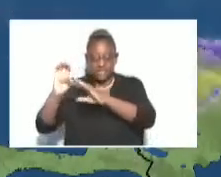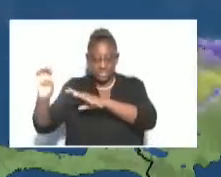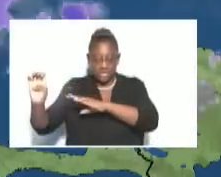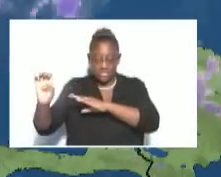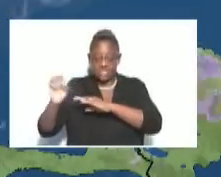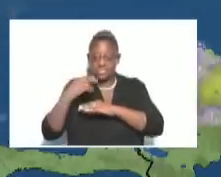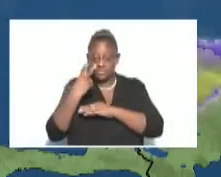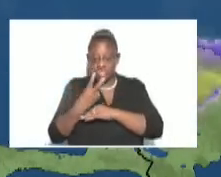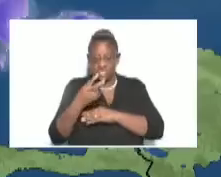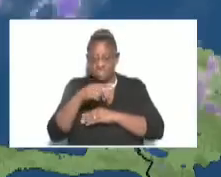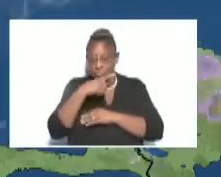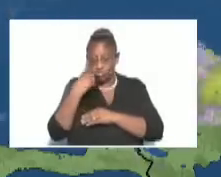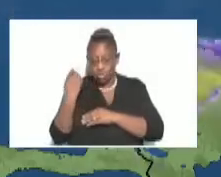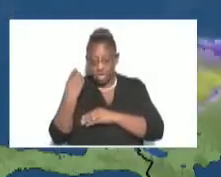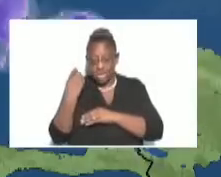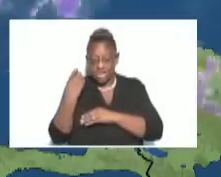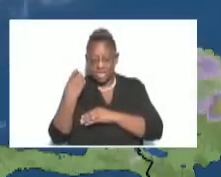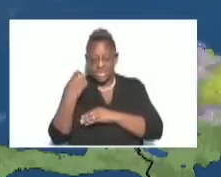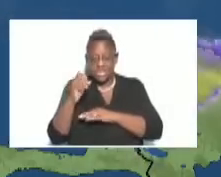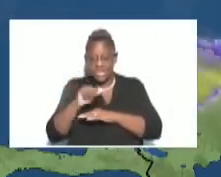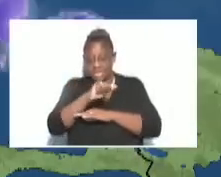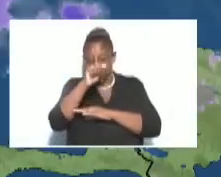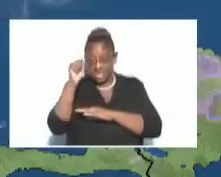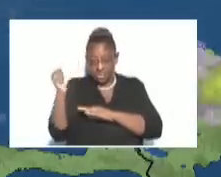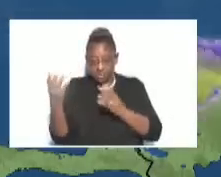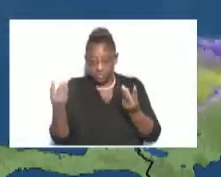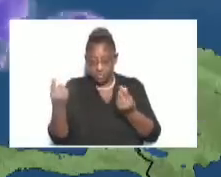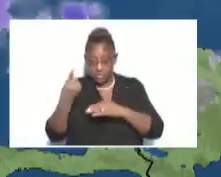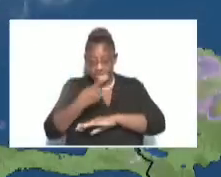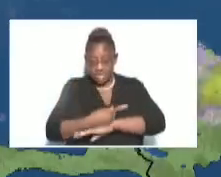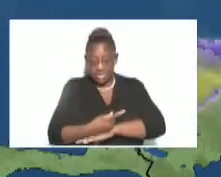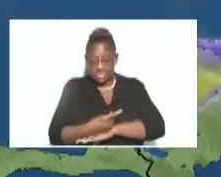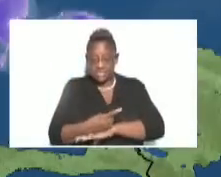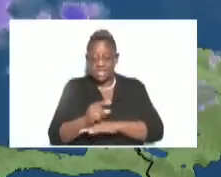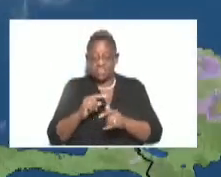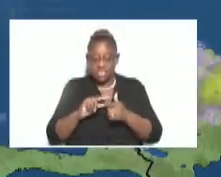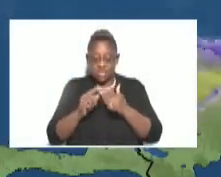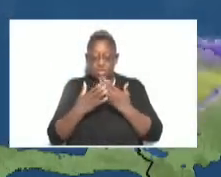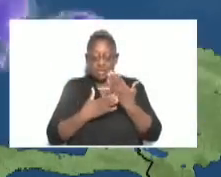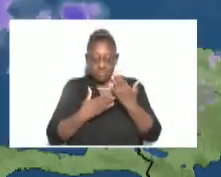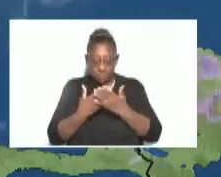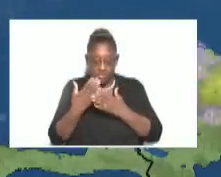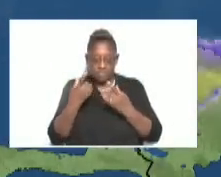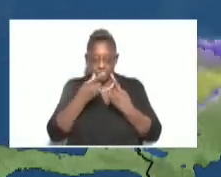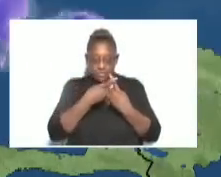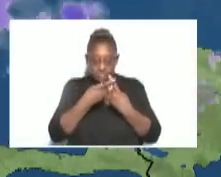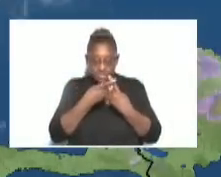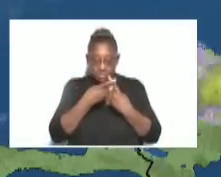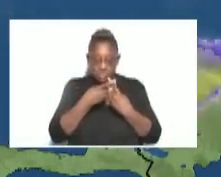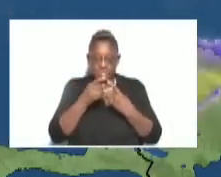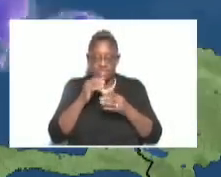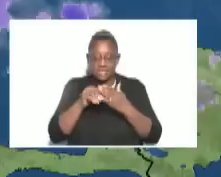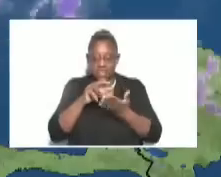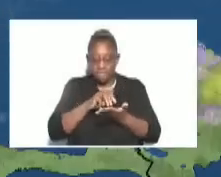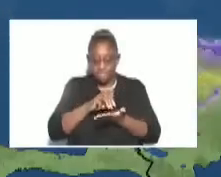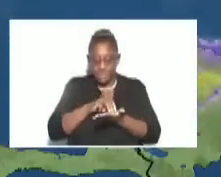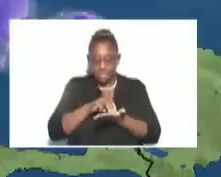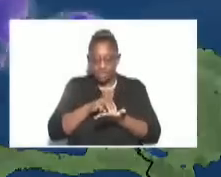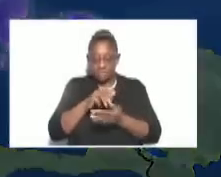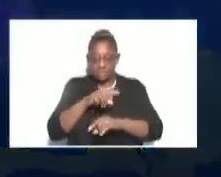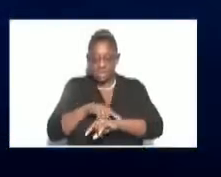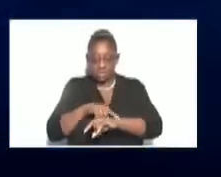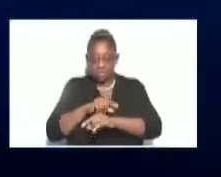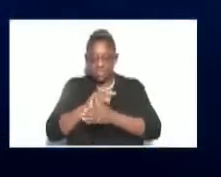some drier air conditions over the next several days, which will render some nice, comfortable temperatures at least into the middle part of this